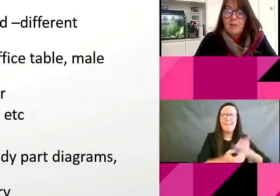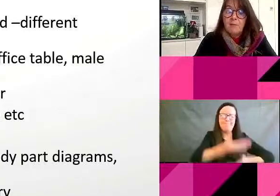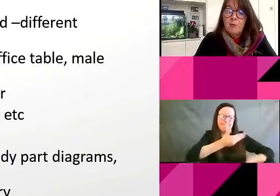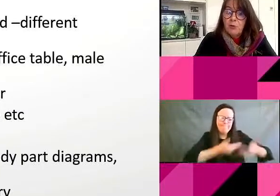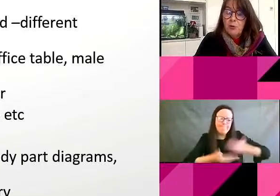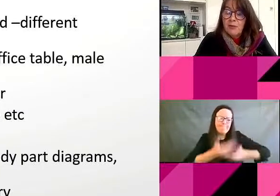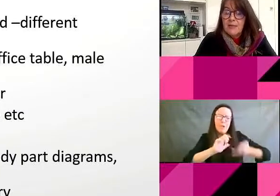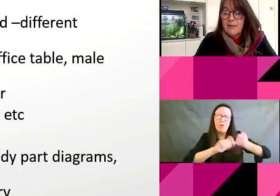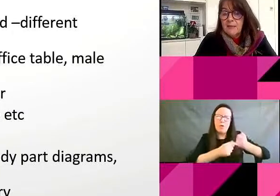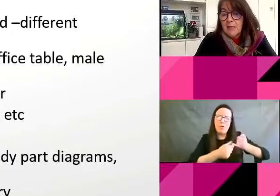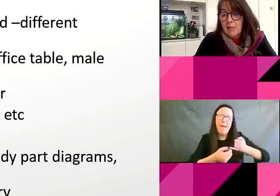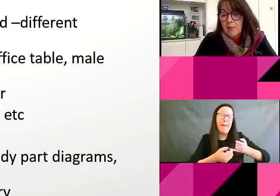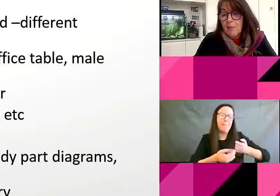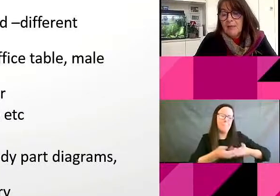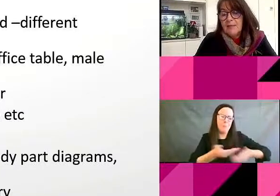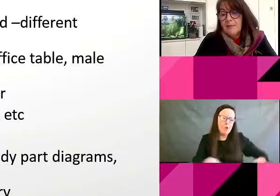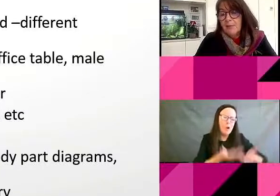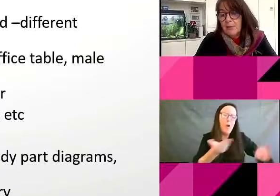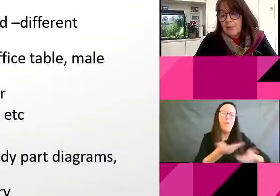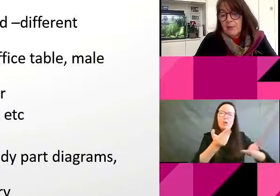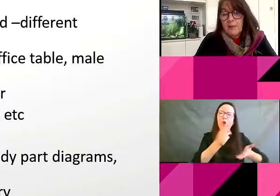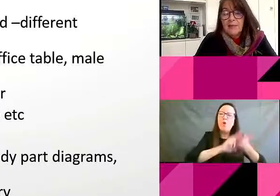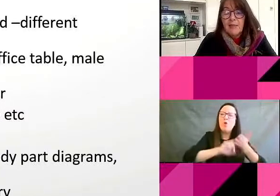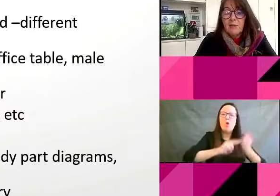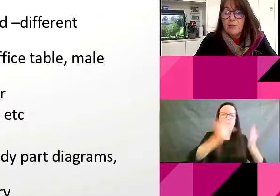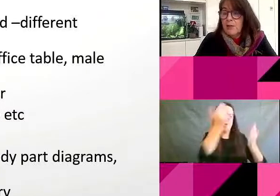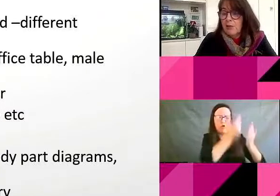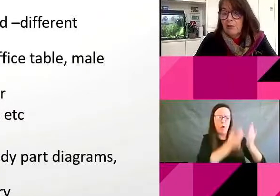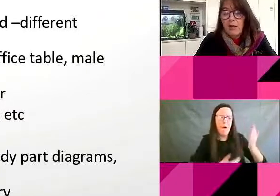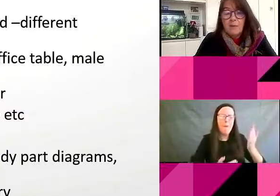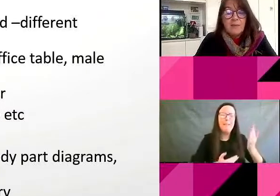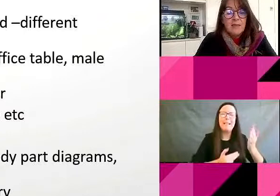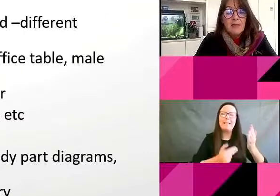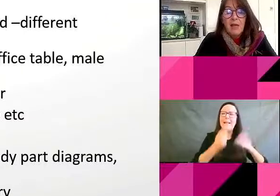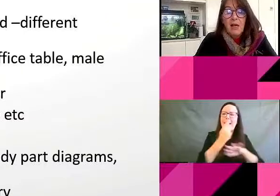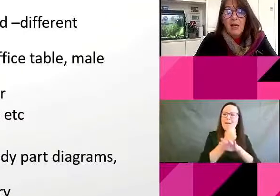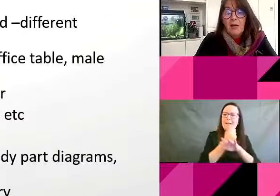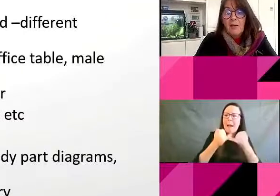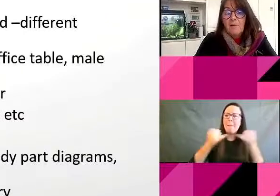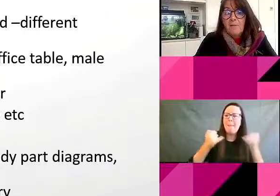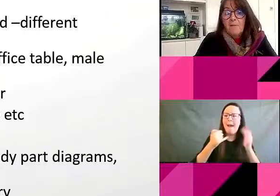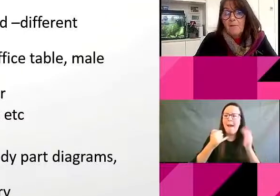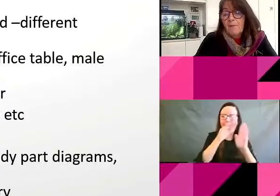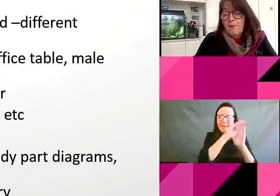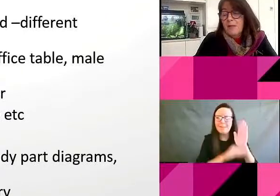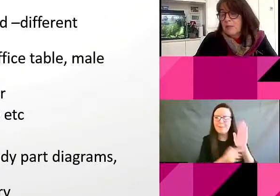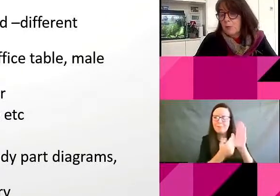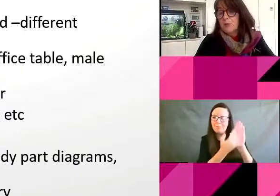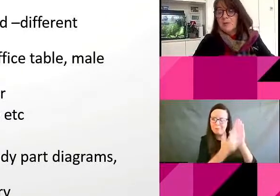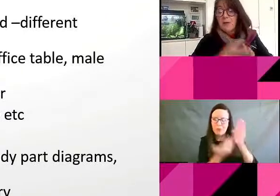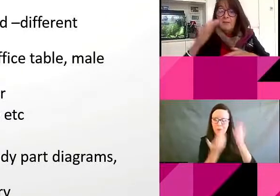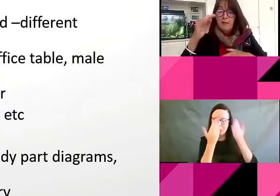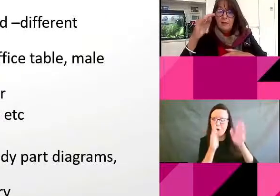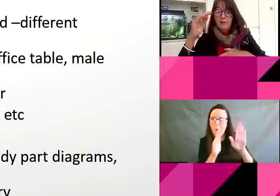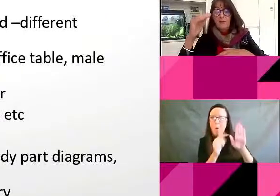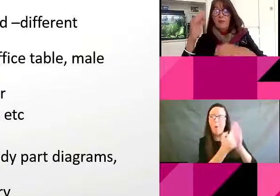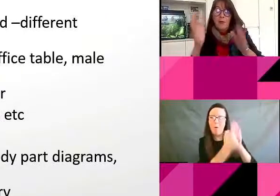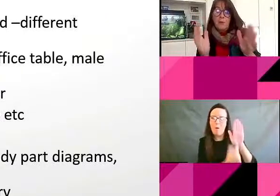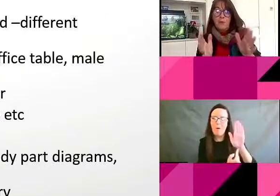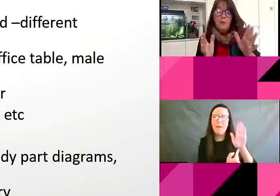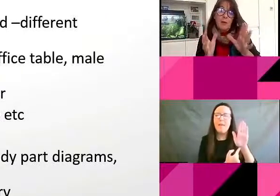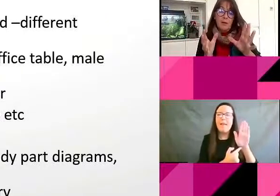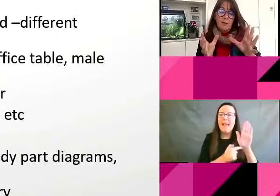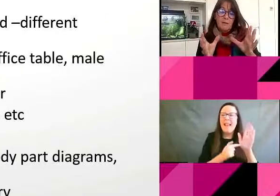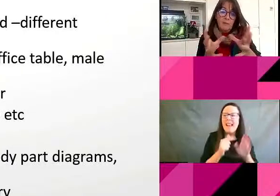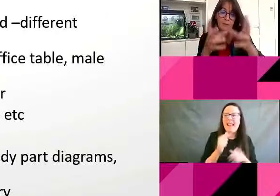used drawings and timelines and body part diagrams and female torso. I have a little